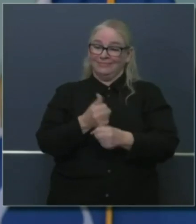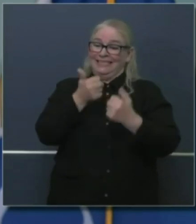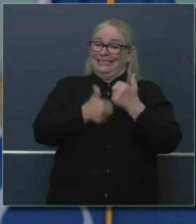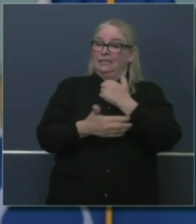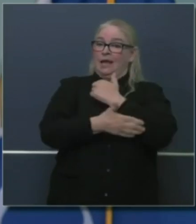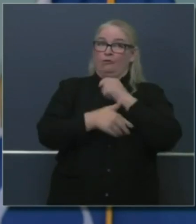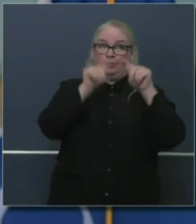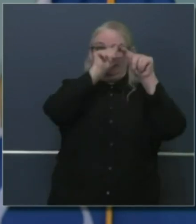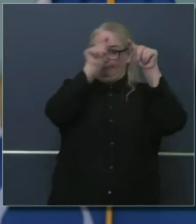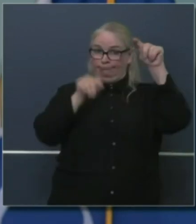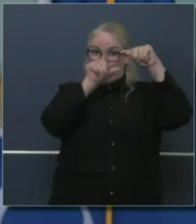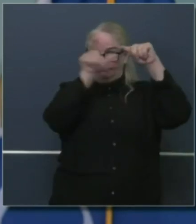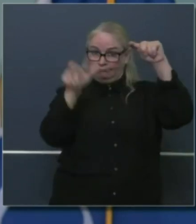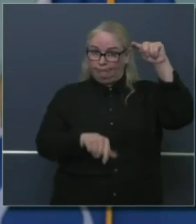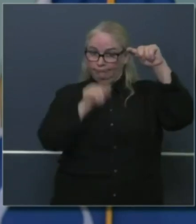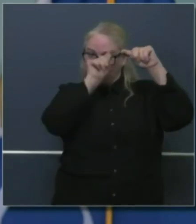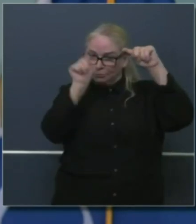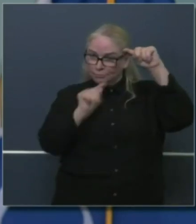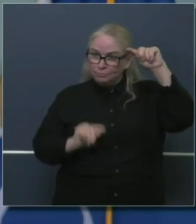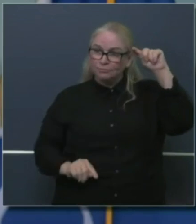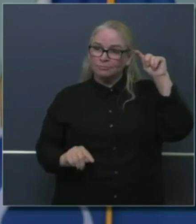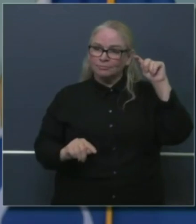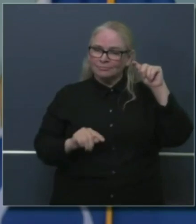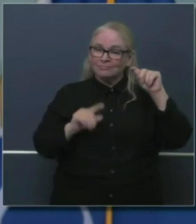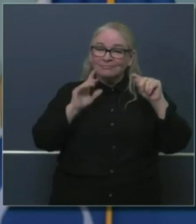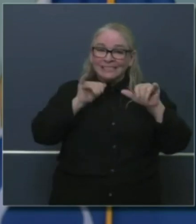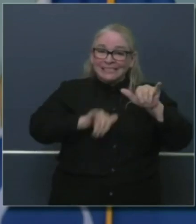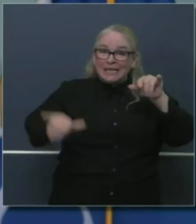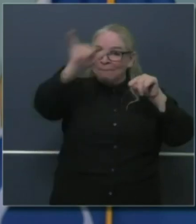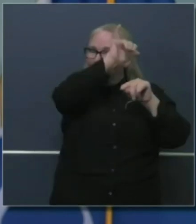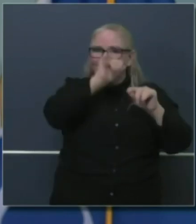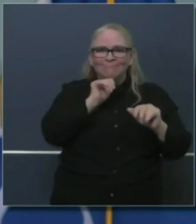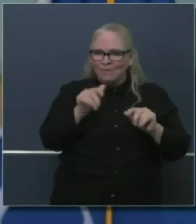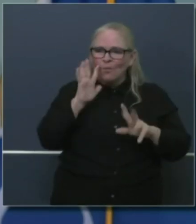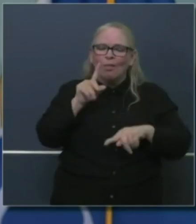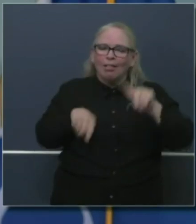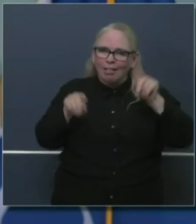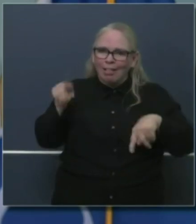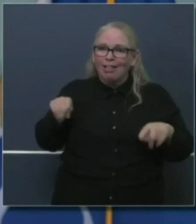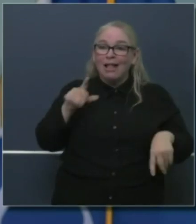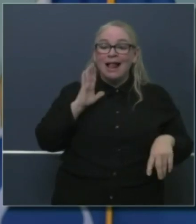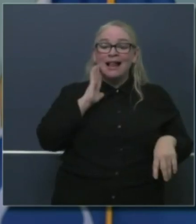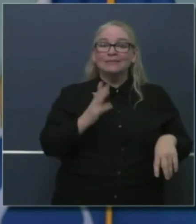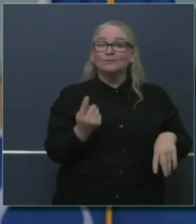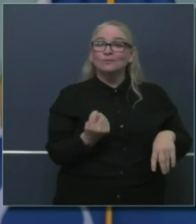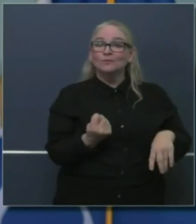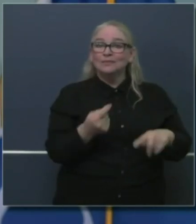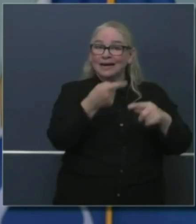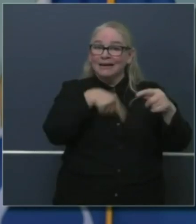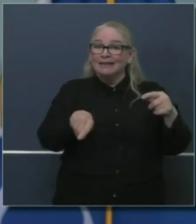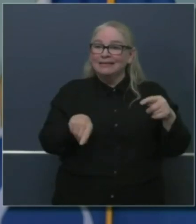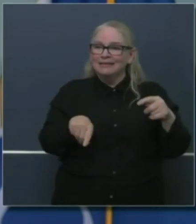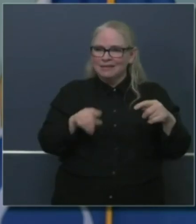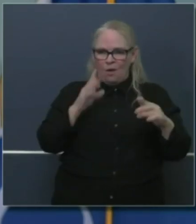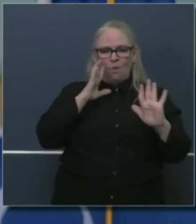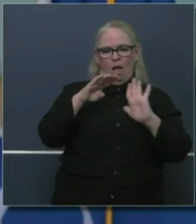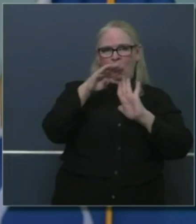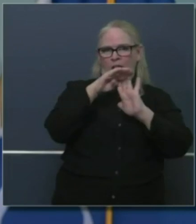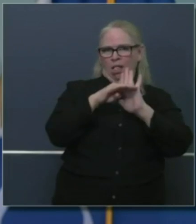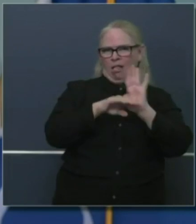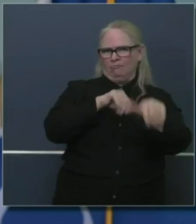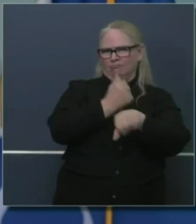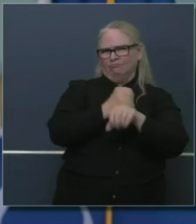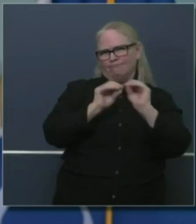out, this is fundamental. Next Tuesday, we'll start putting the guidelines out that many will move to